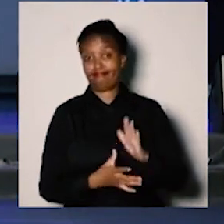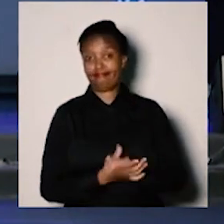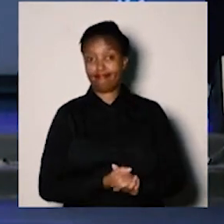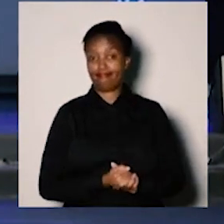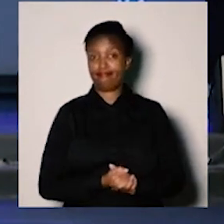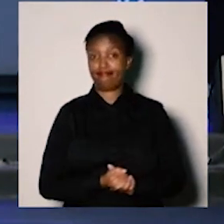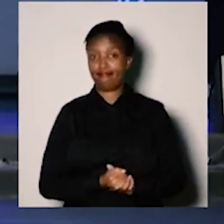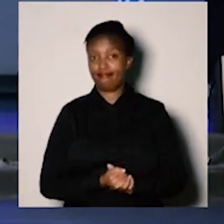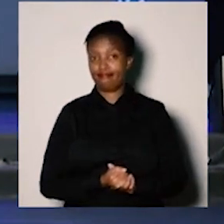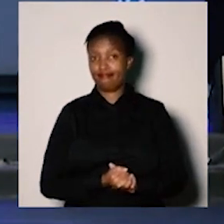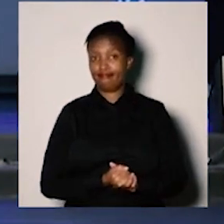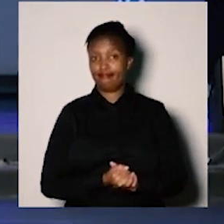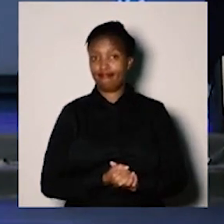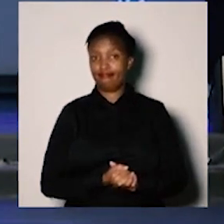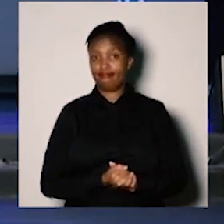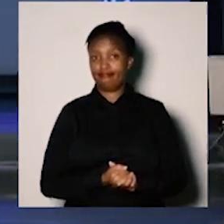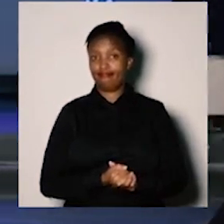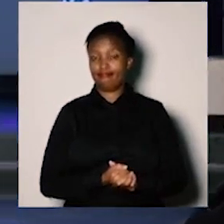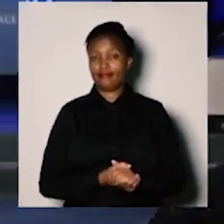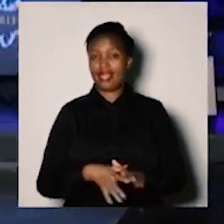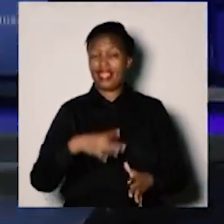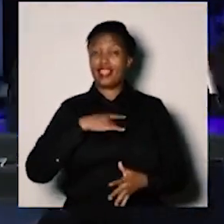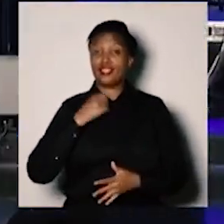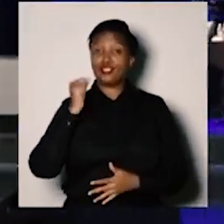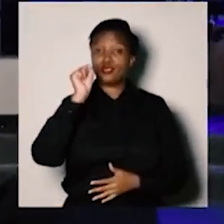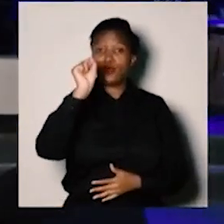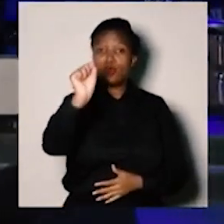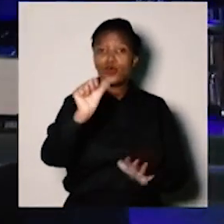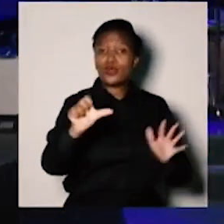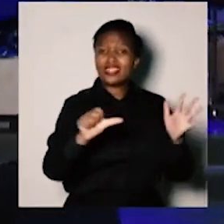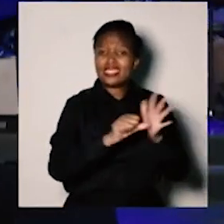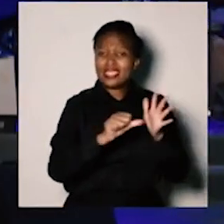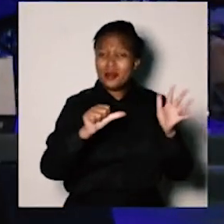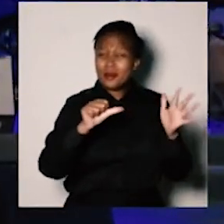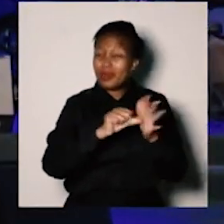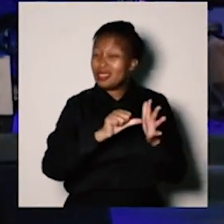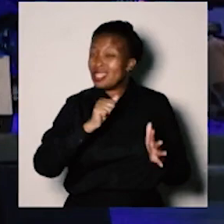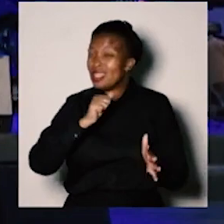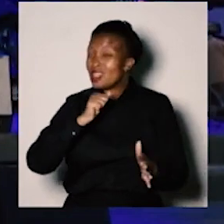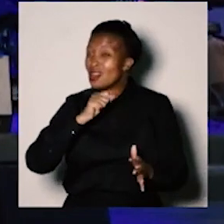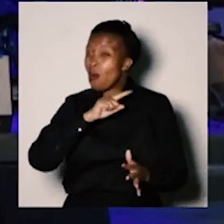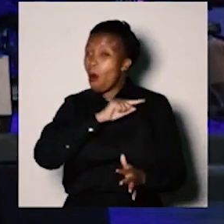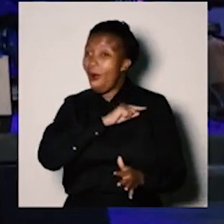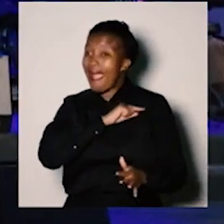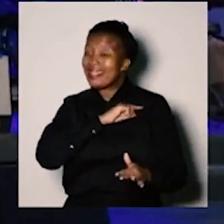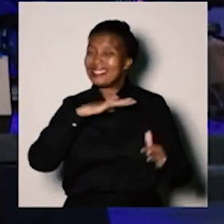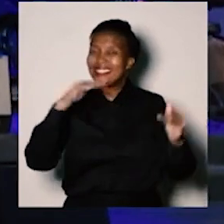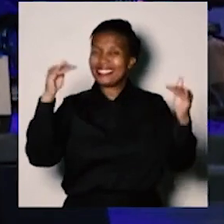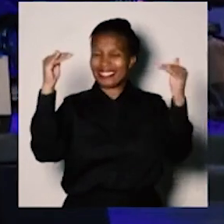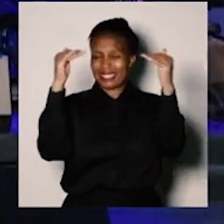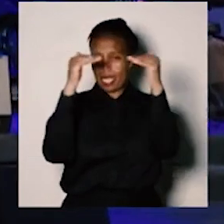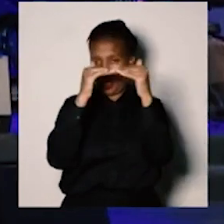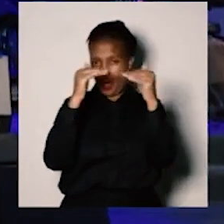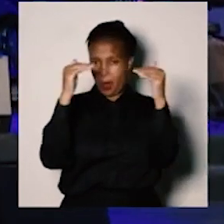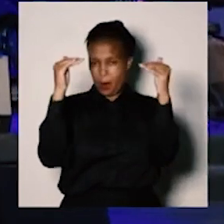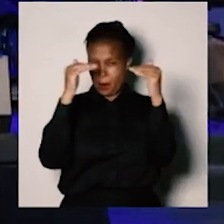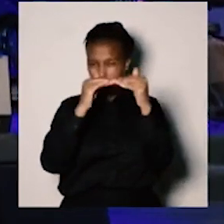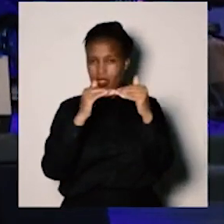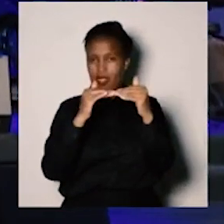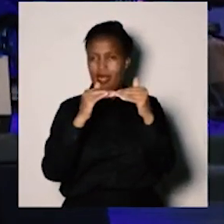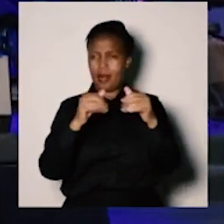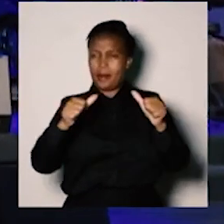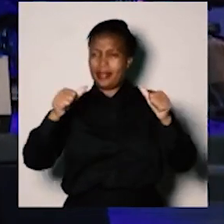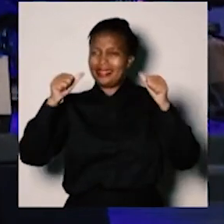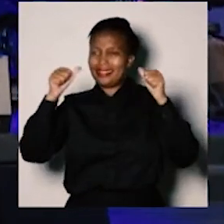your soul is important because it is measured by the great price of his